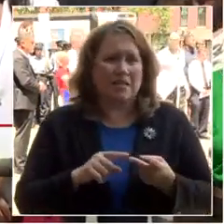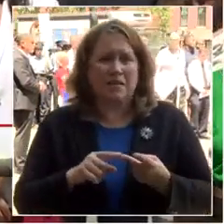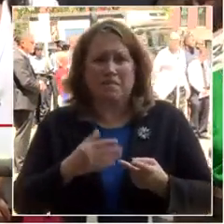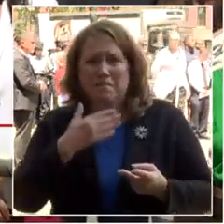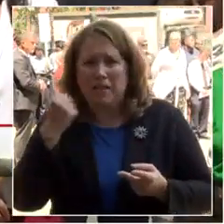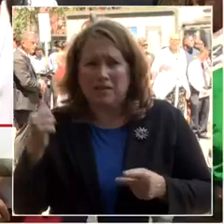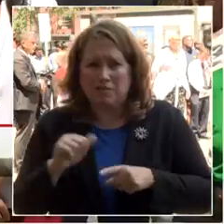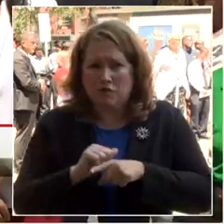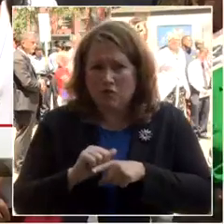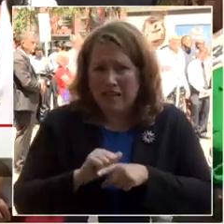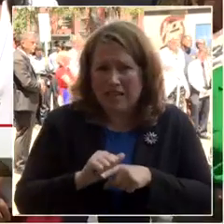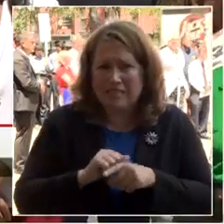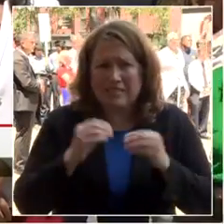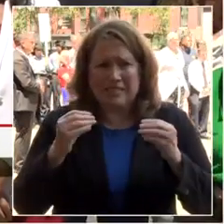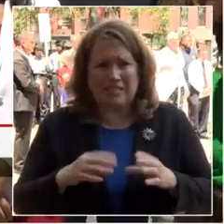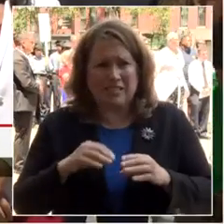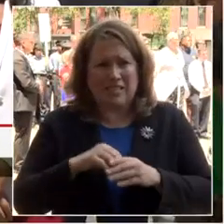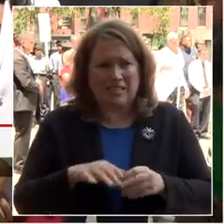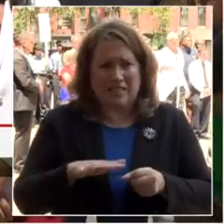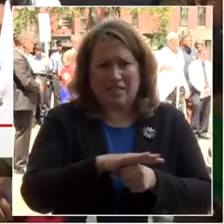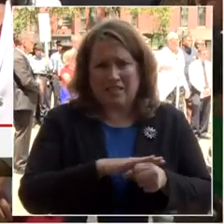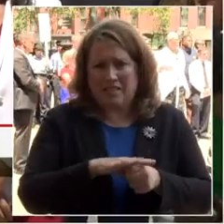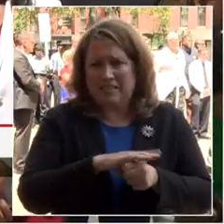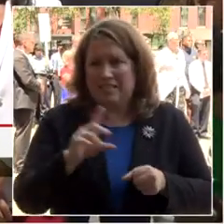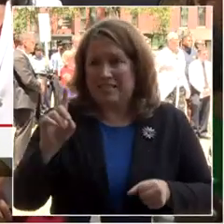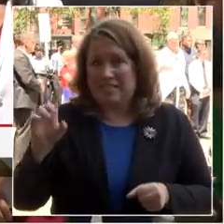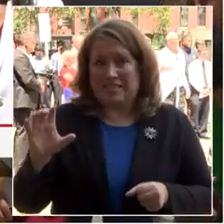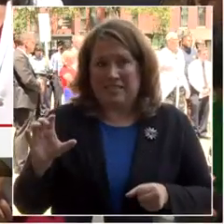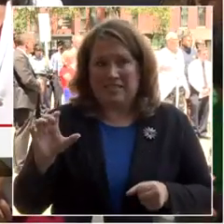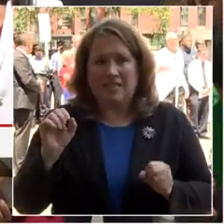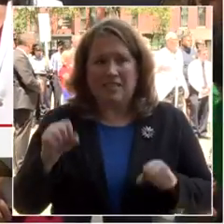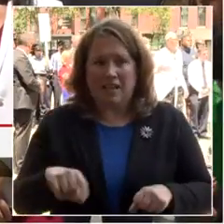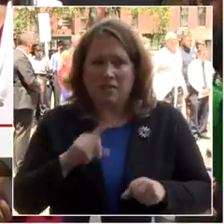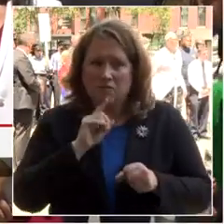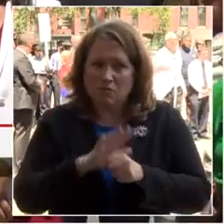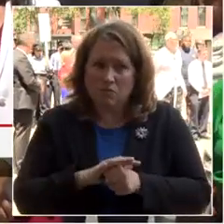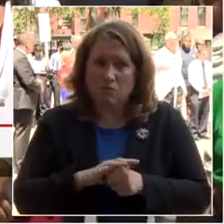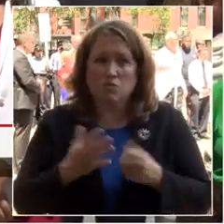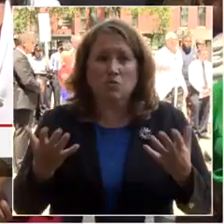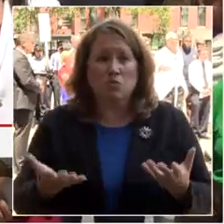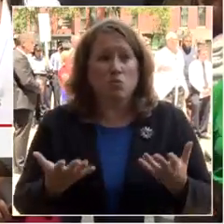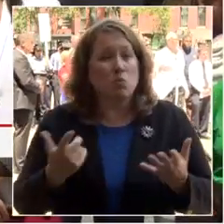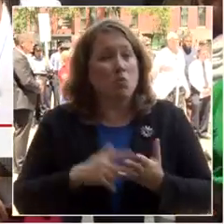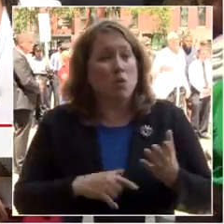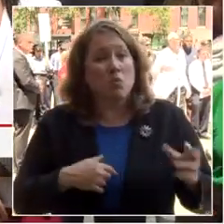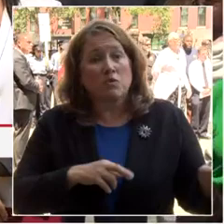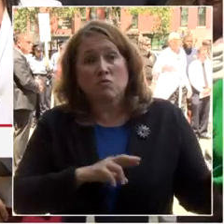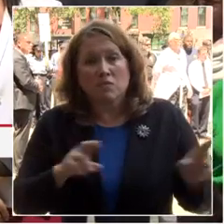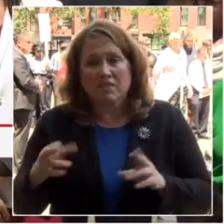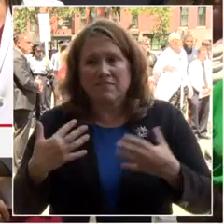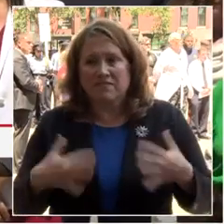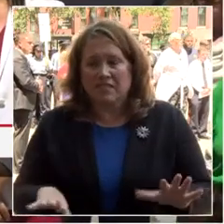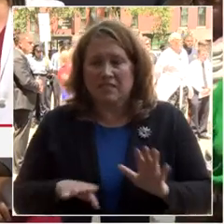this region. And I can assure you what we have on the table is I'm proud of.